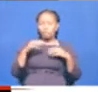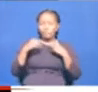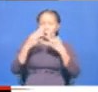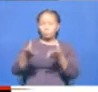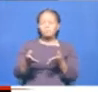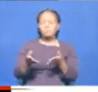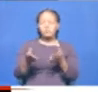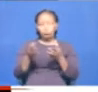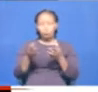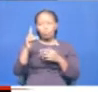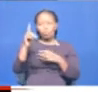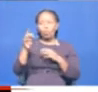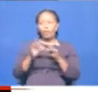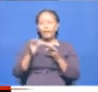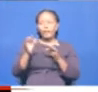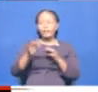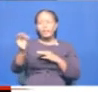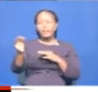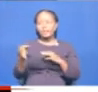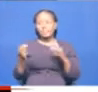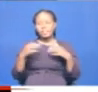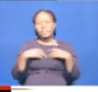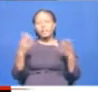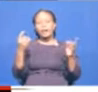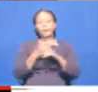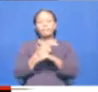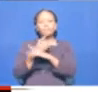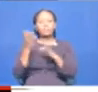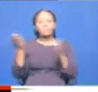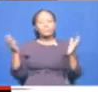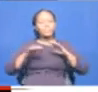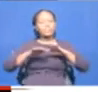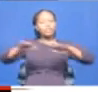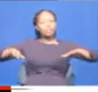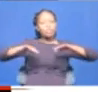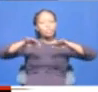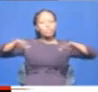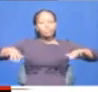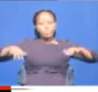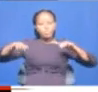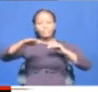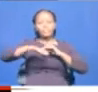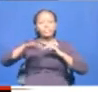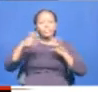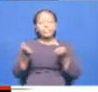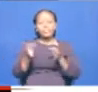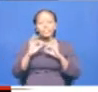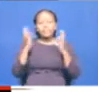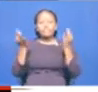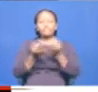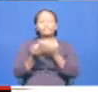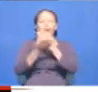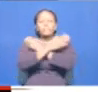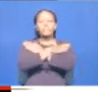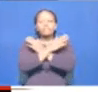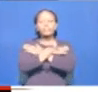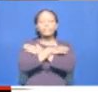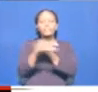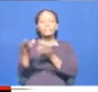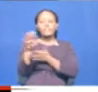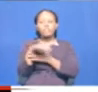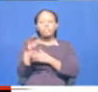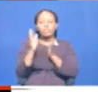we're talking about jogging tracks, swimming facilities, very family friendly environment with children playgrounds. So